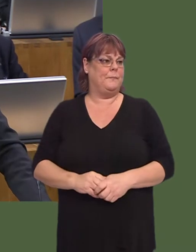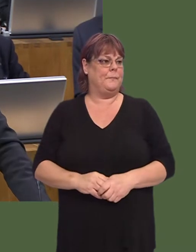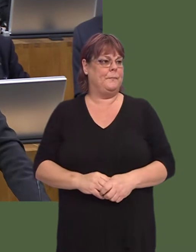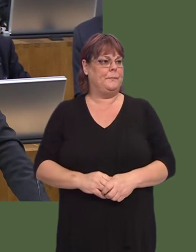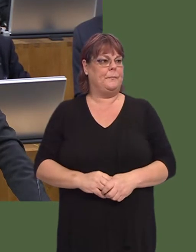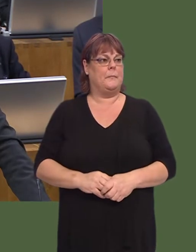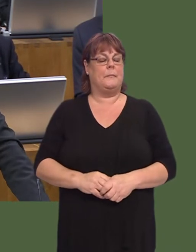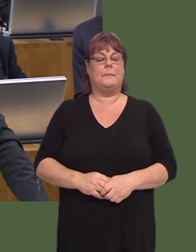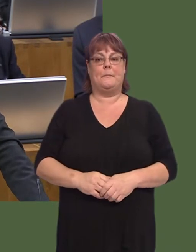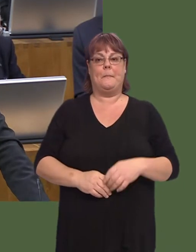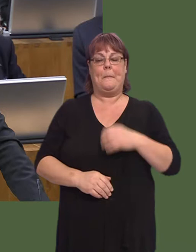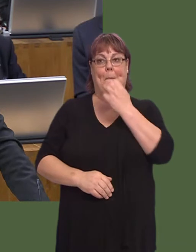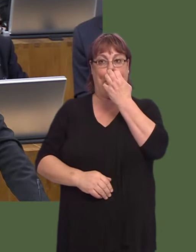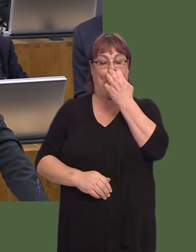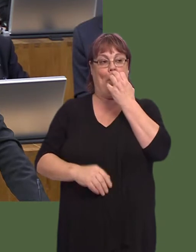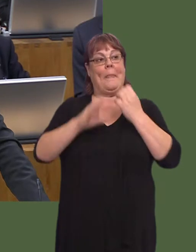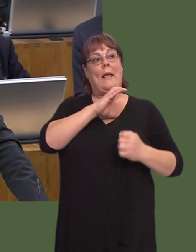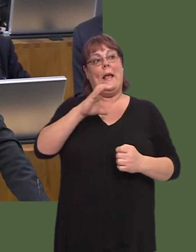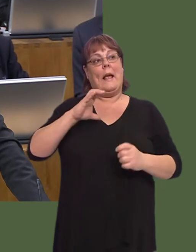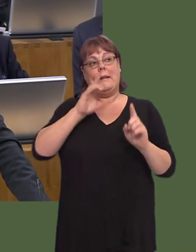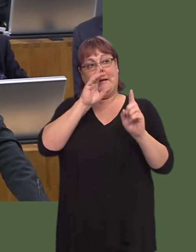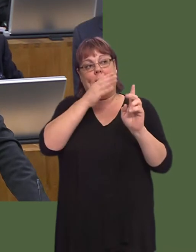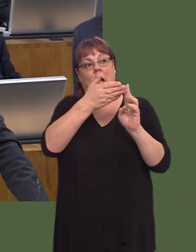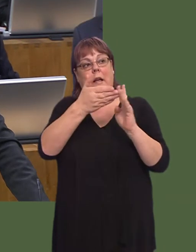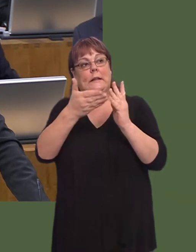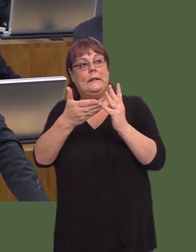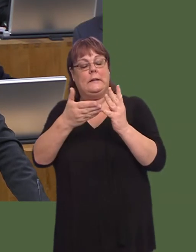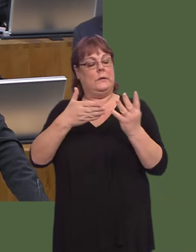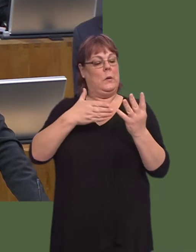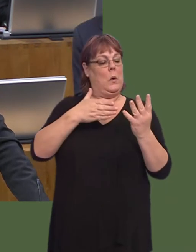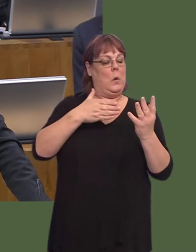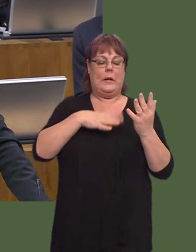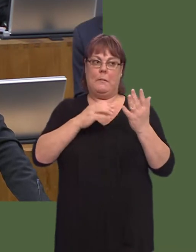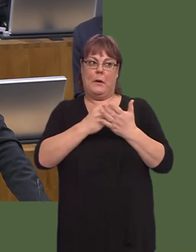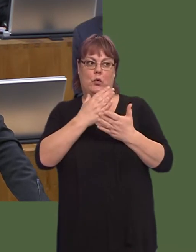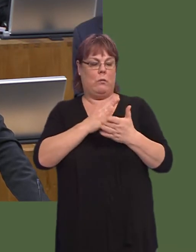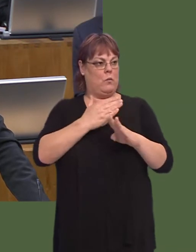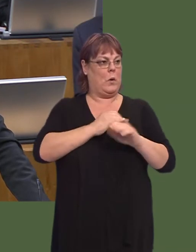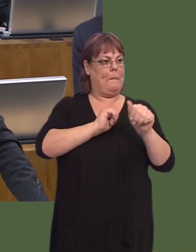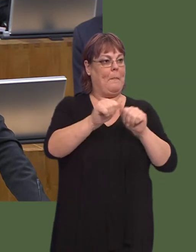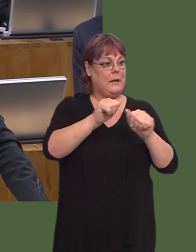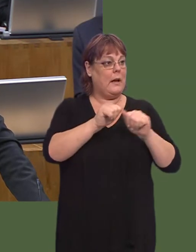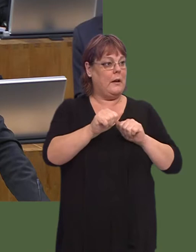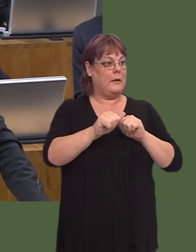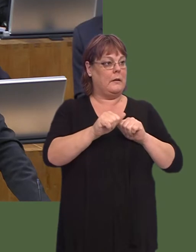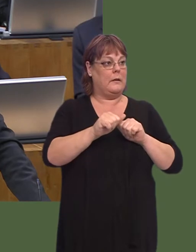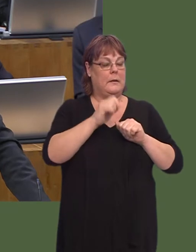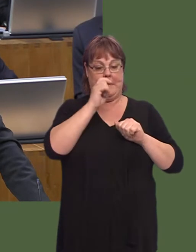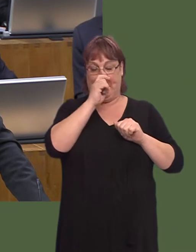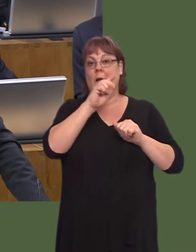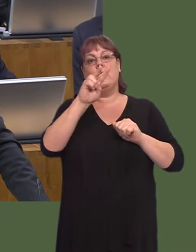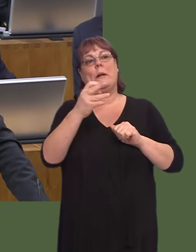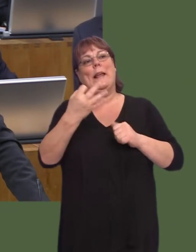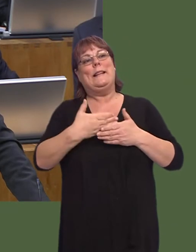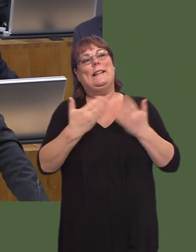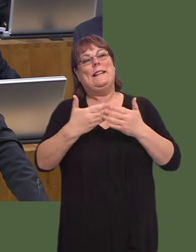was done. When it comes to looking at cancer targets, these are the issues that we look at to make them more effective. The issue I always have with the